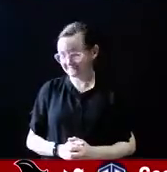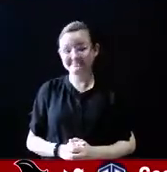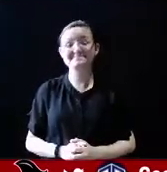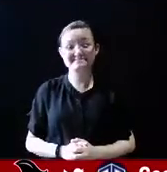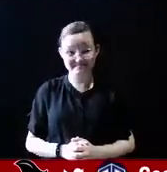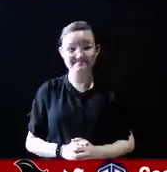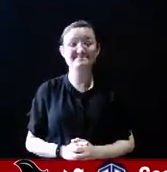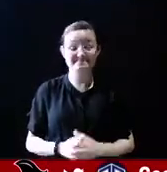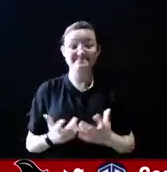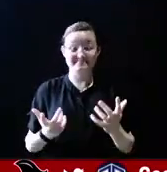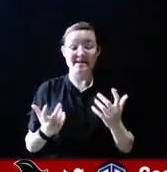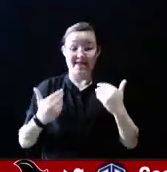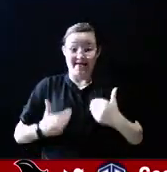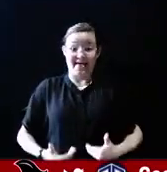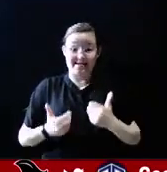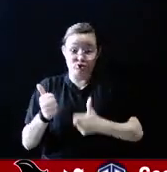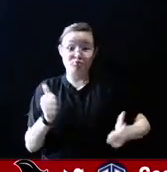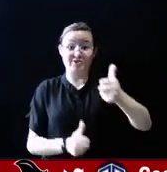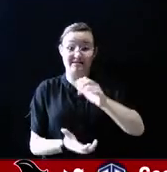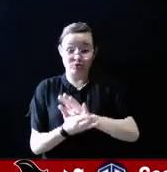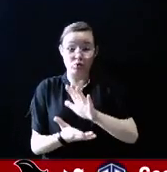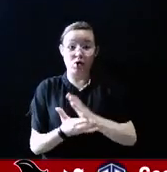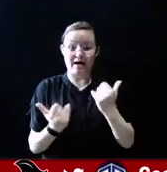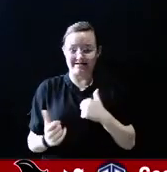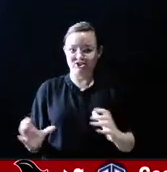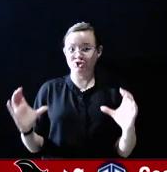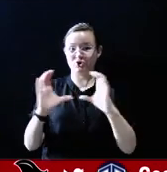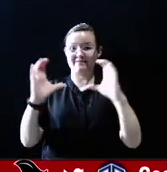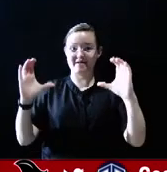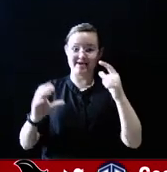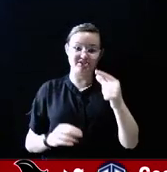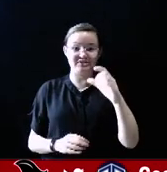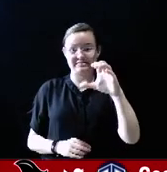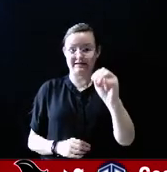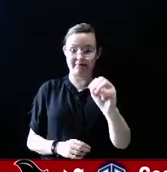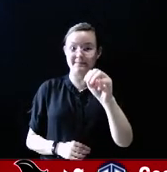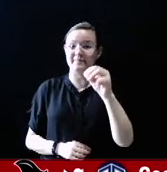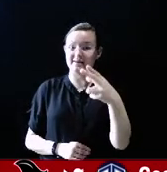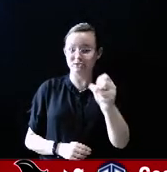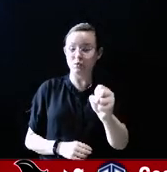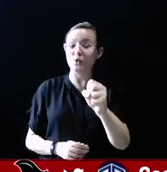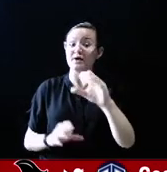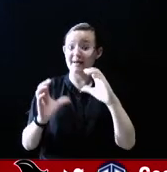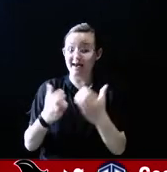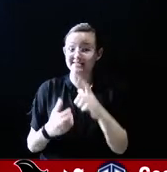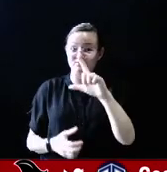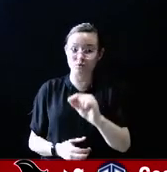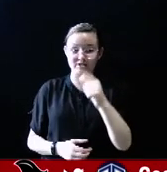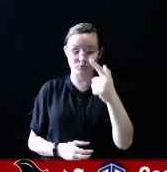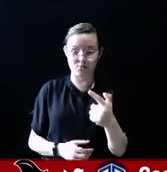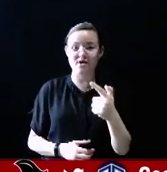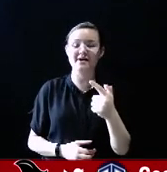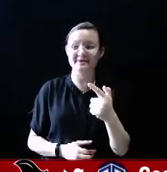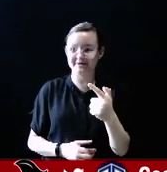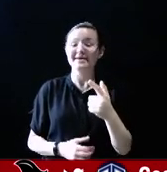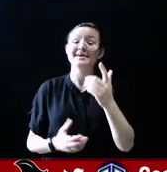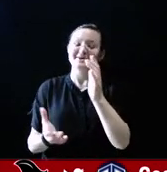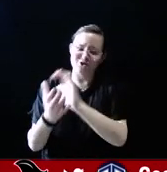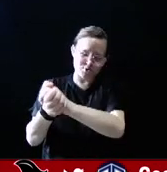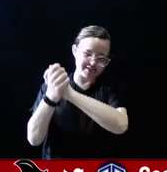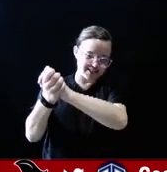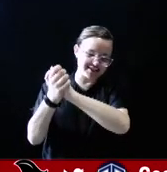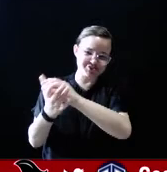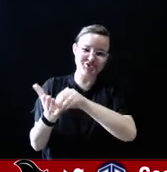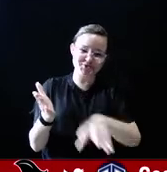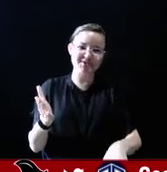Then, as superintendent of schools, I hereby certify the Goose Creek Memorial High School class of 2021.